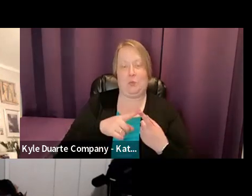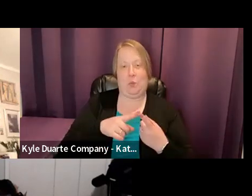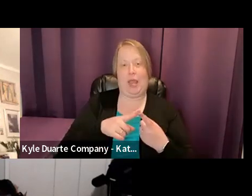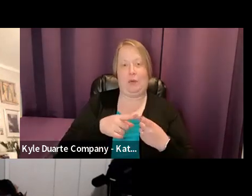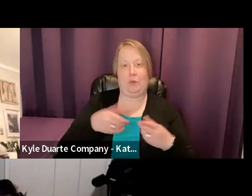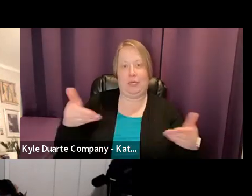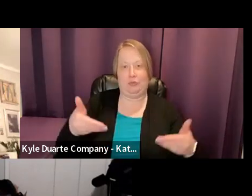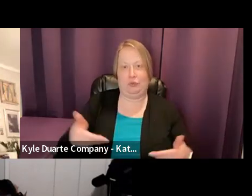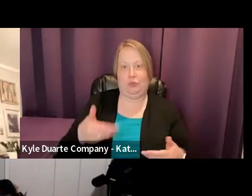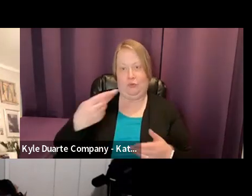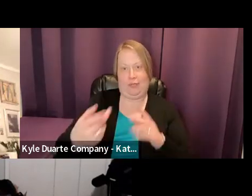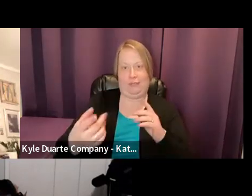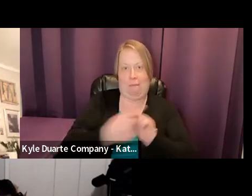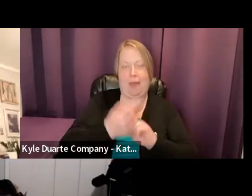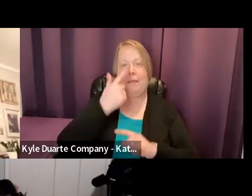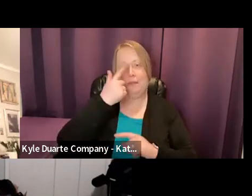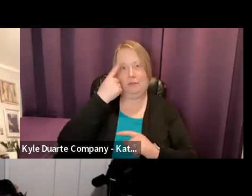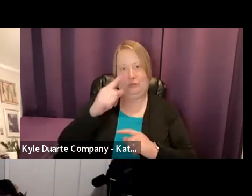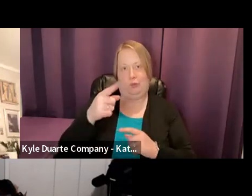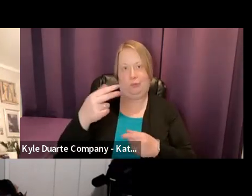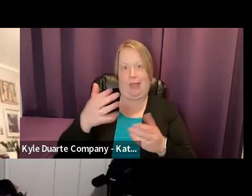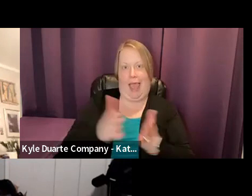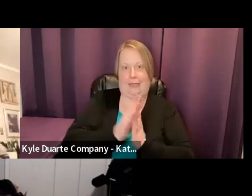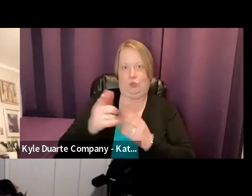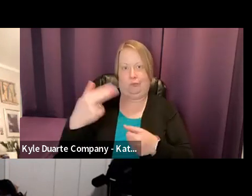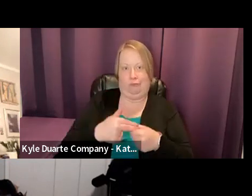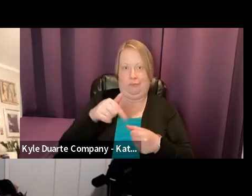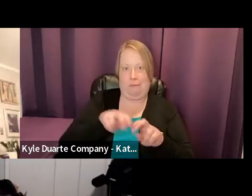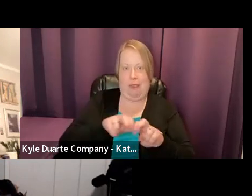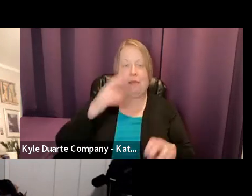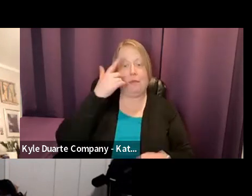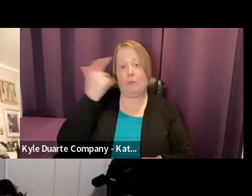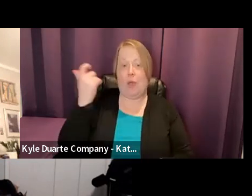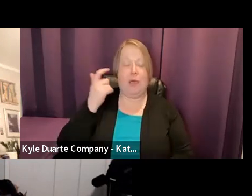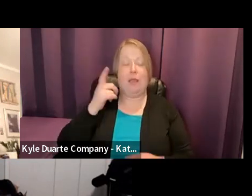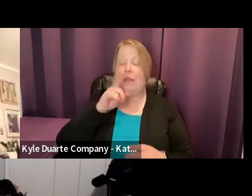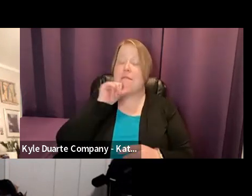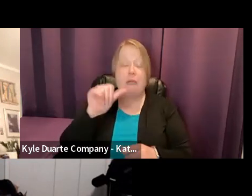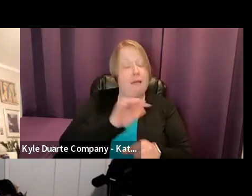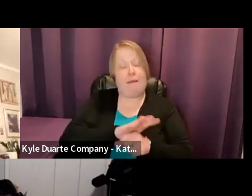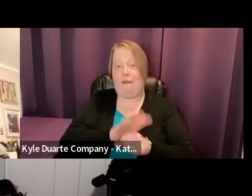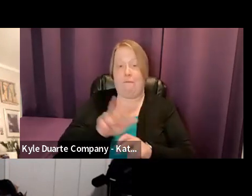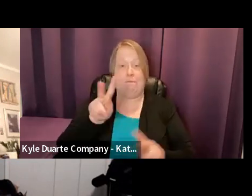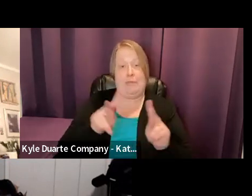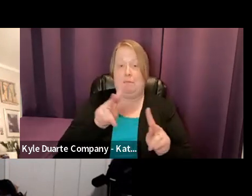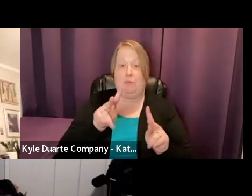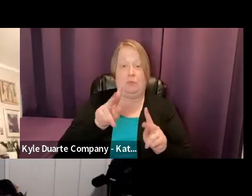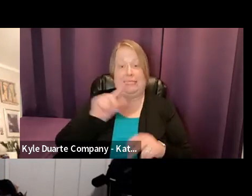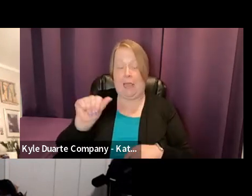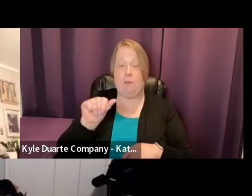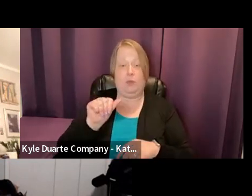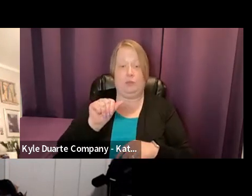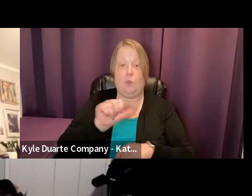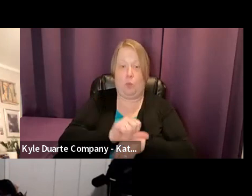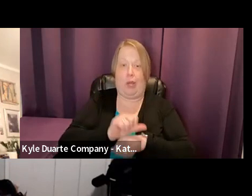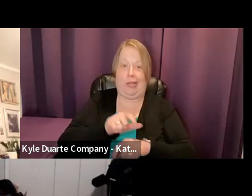panel, because there truly are not enough openly disabled people working in journalism. There are a lot of us trying to